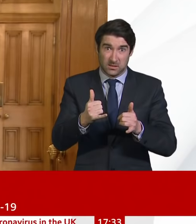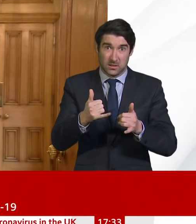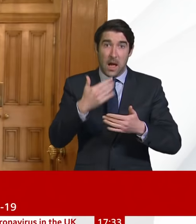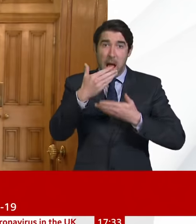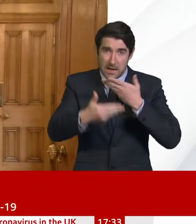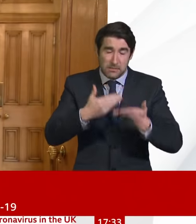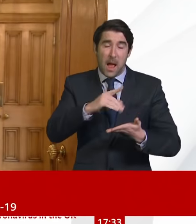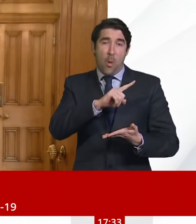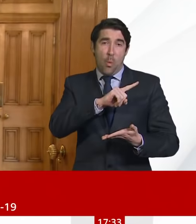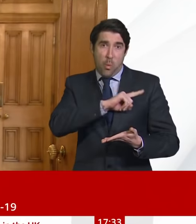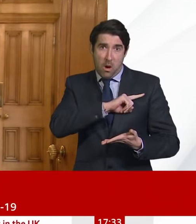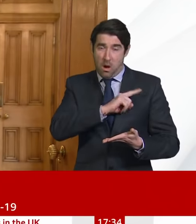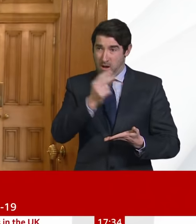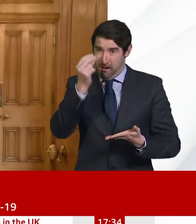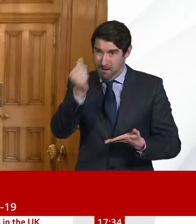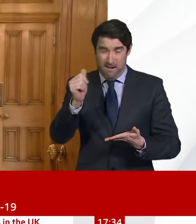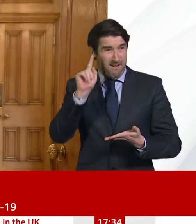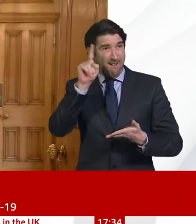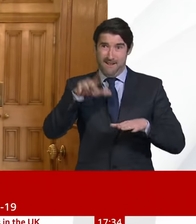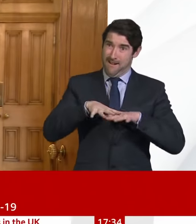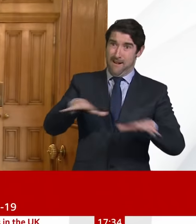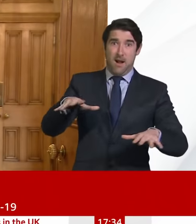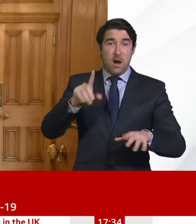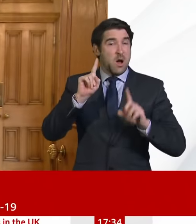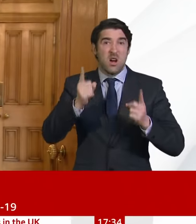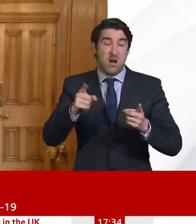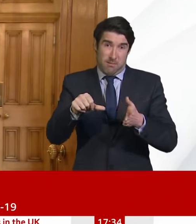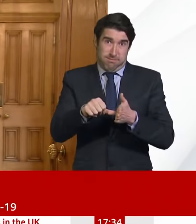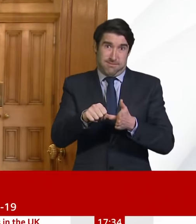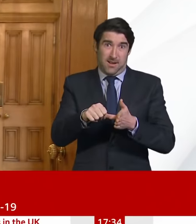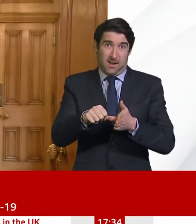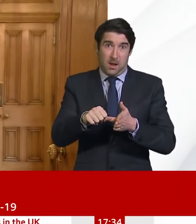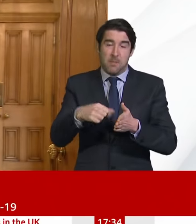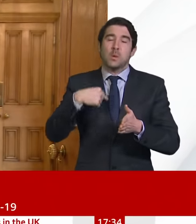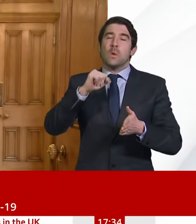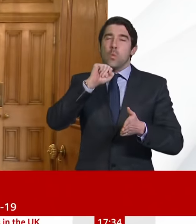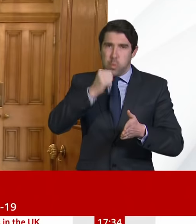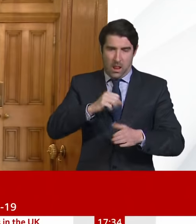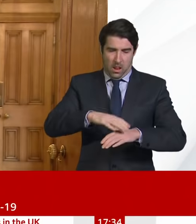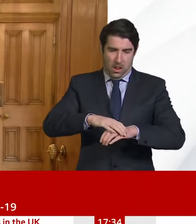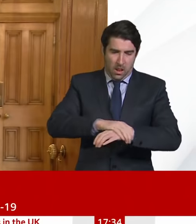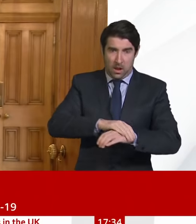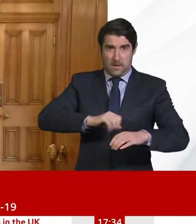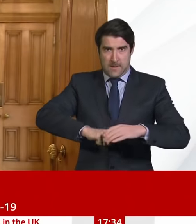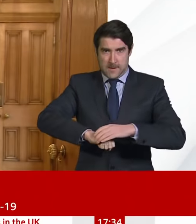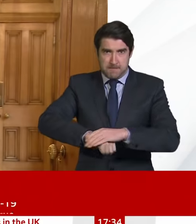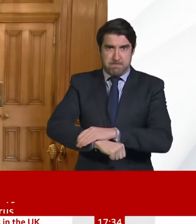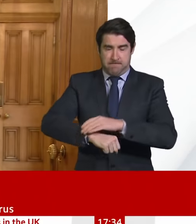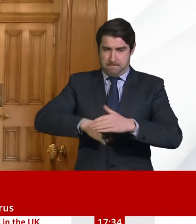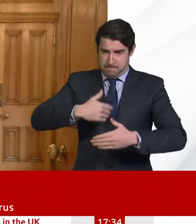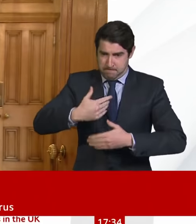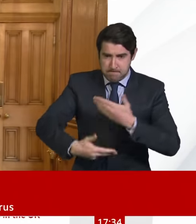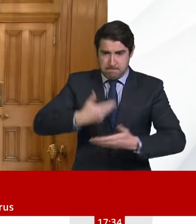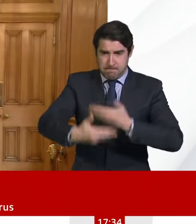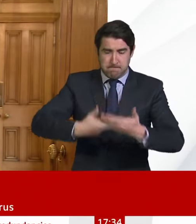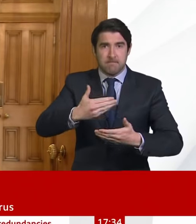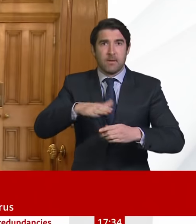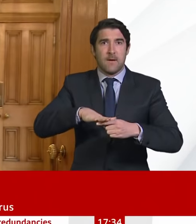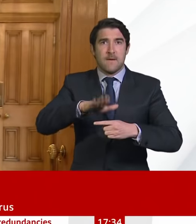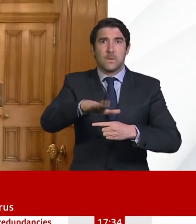in very specific detail and then talk about the plan we have to drive this forward with